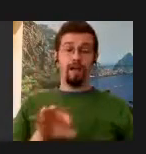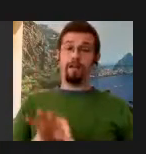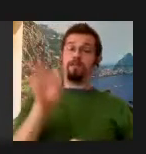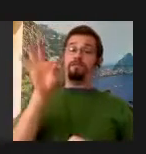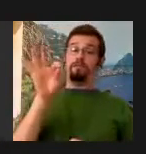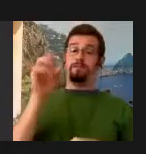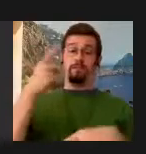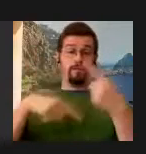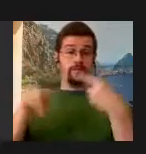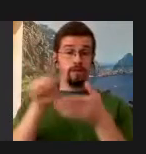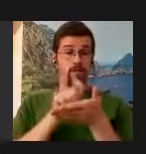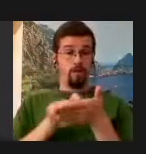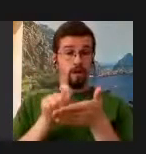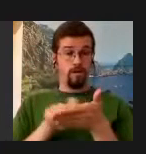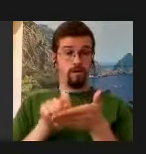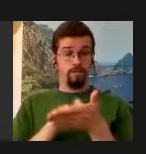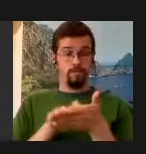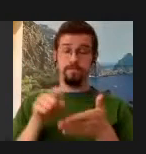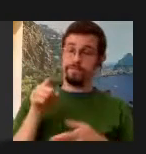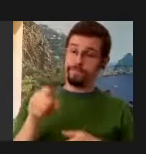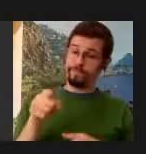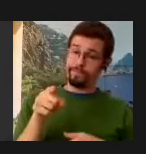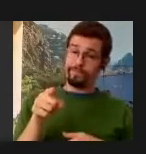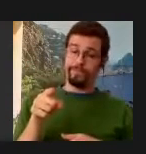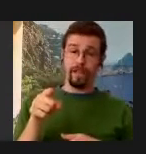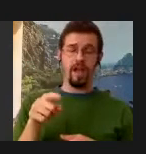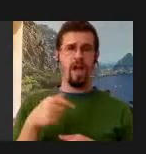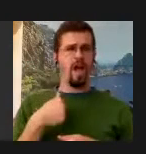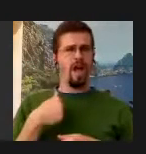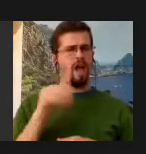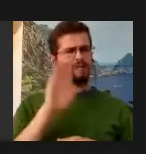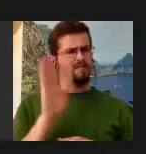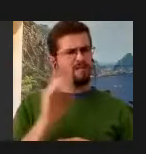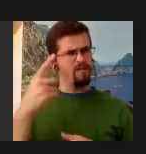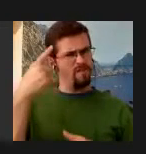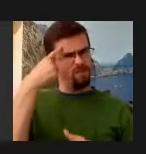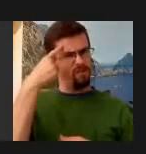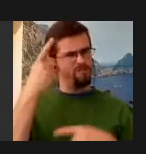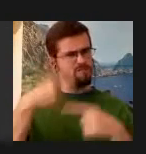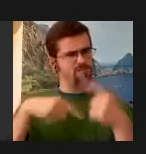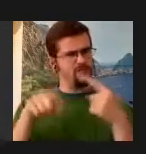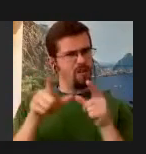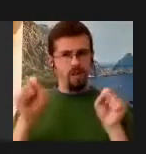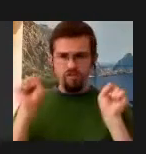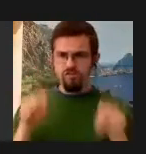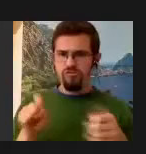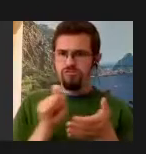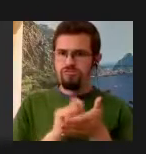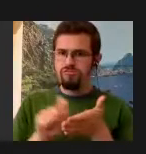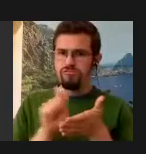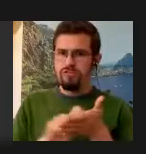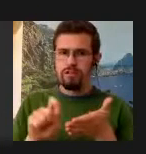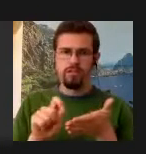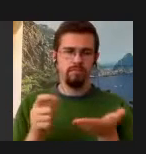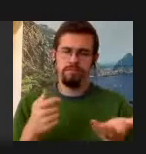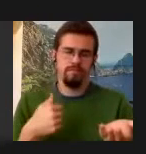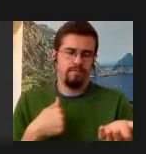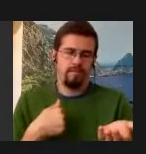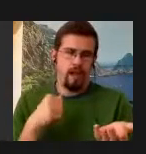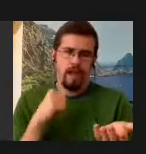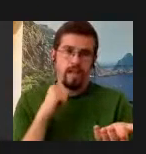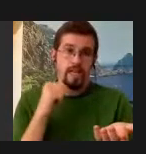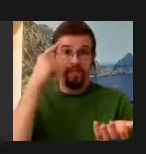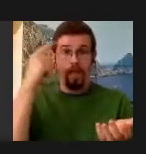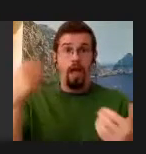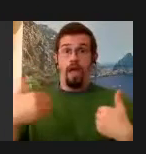writing, Saturn sign writing, and I never thought that this sign language could be written. I never thought that it is a written